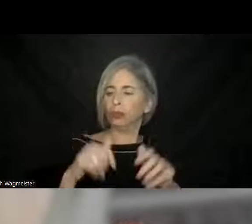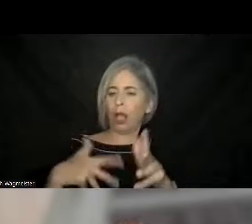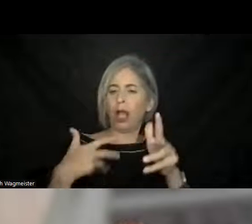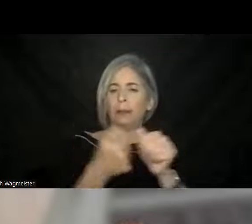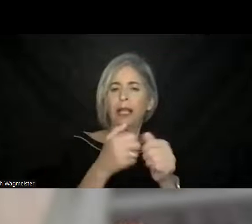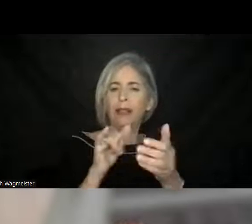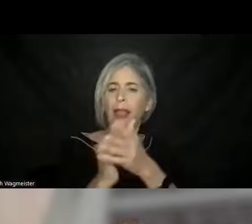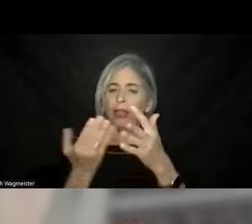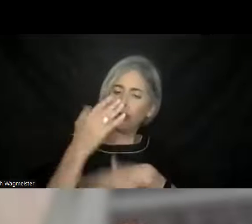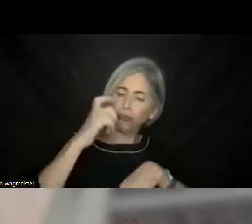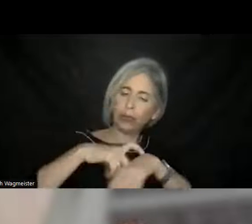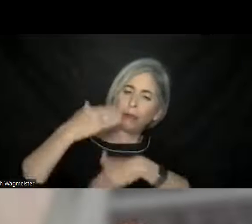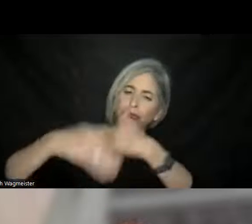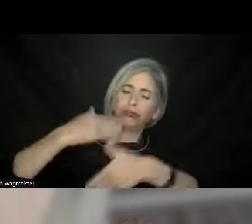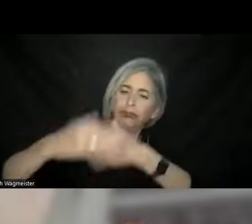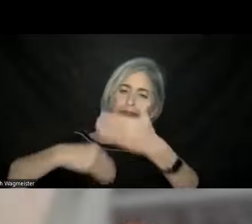over time so that